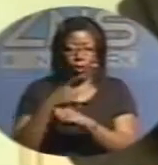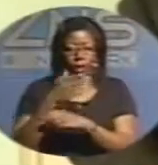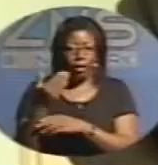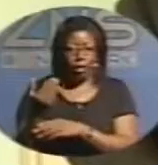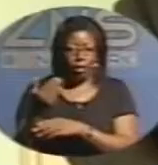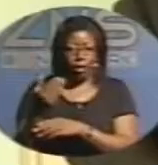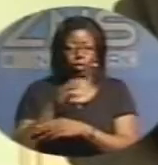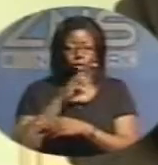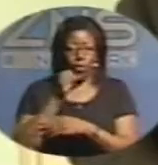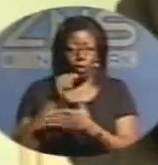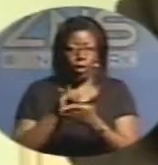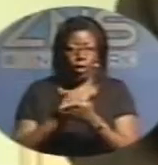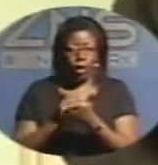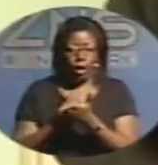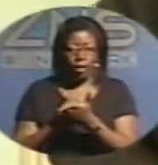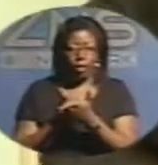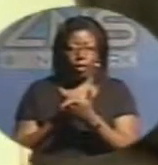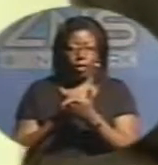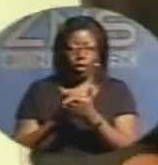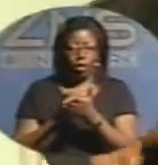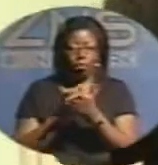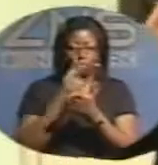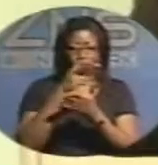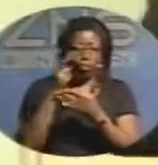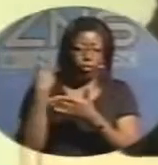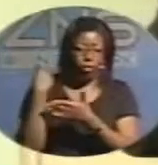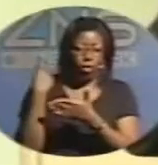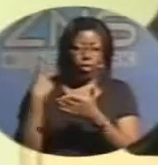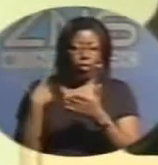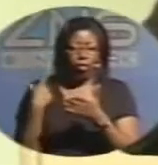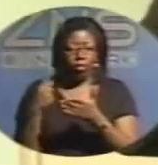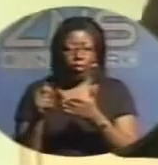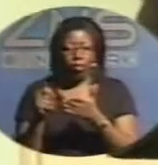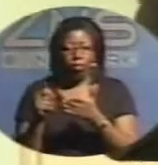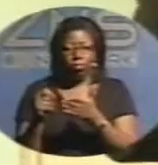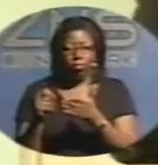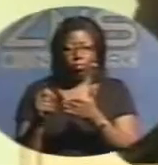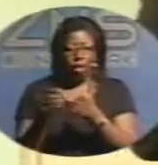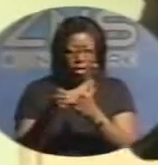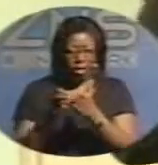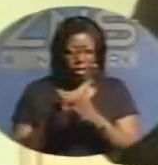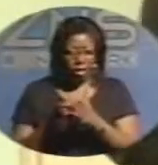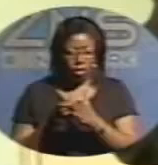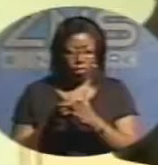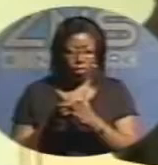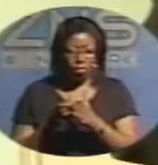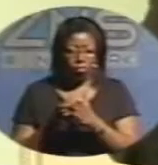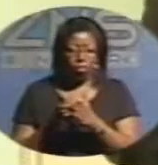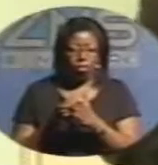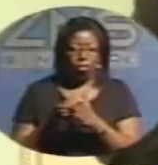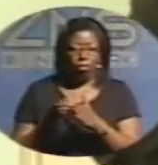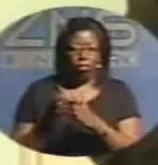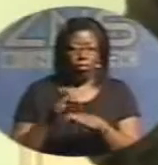are going to assure, we are going to review the conditions under which you operate, the subventions, all of that,